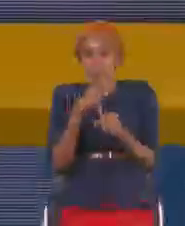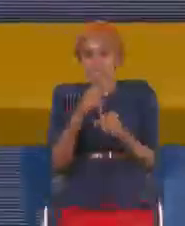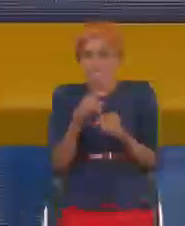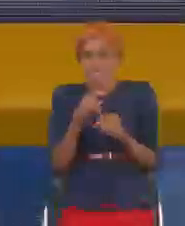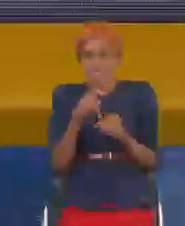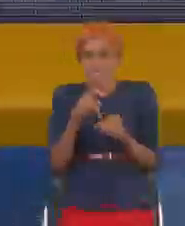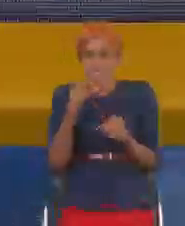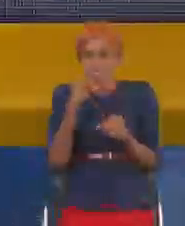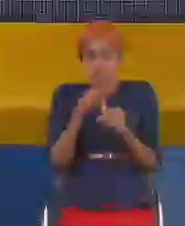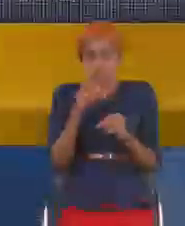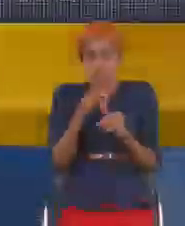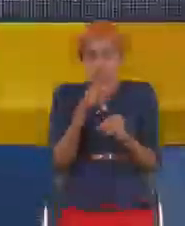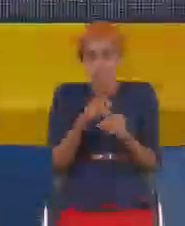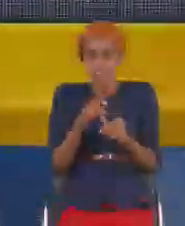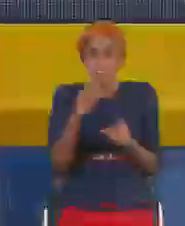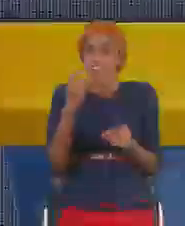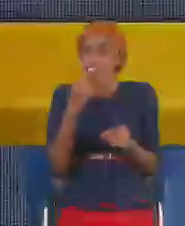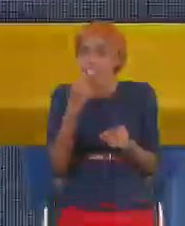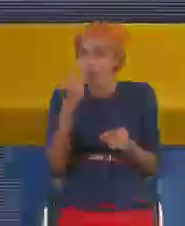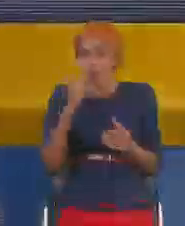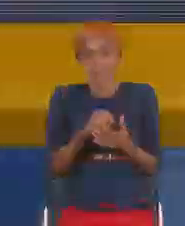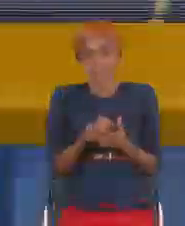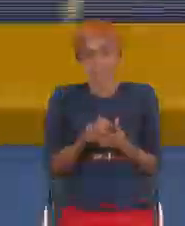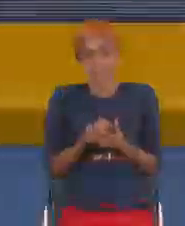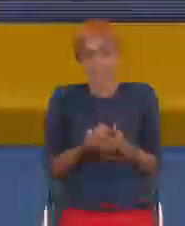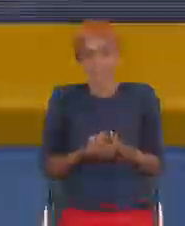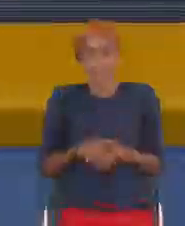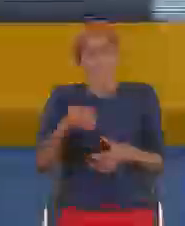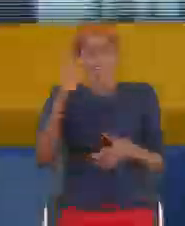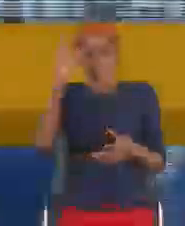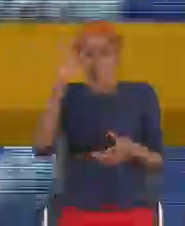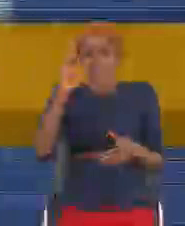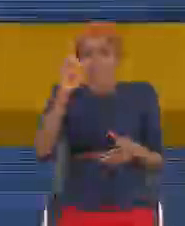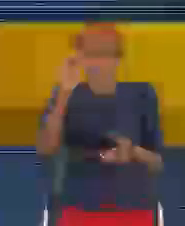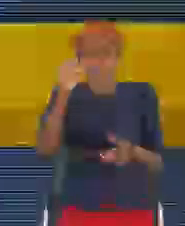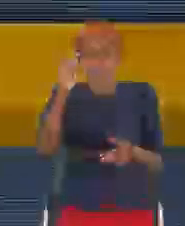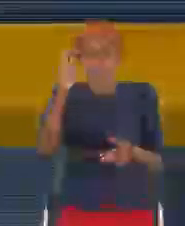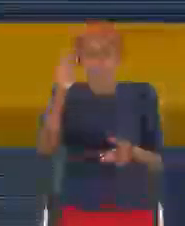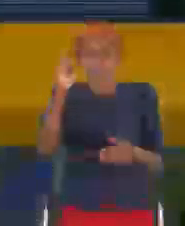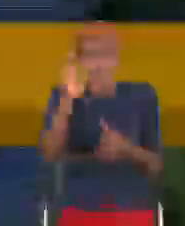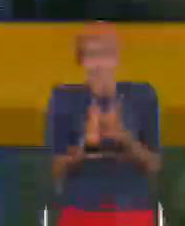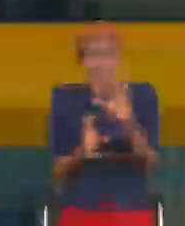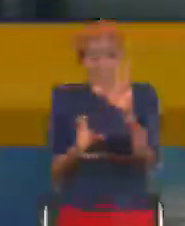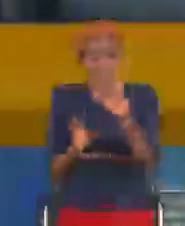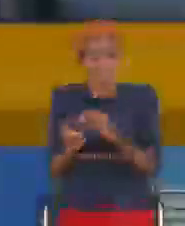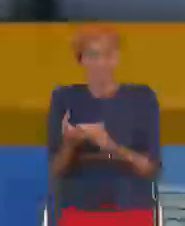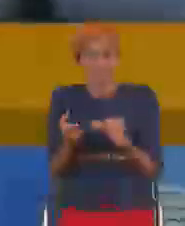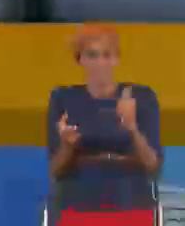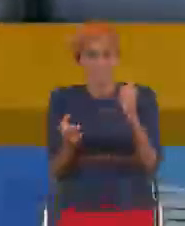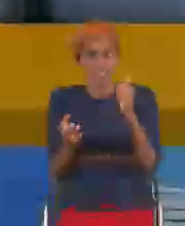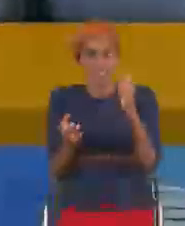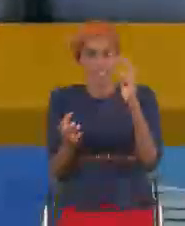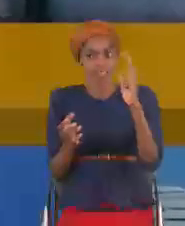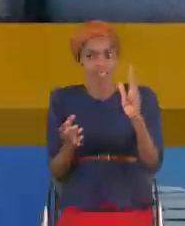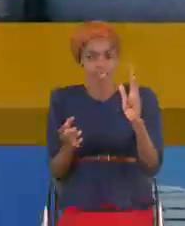the lives of other people. Look at Romans chapter 3, and I'm reading from verse 13. Romans chapter 3,